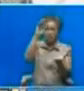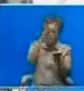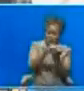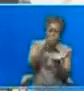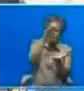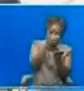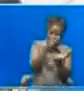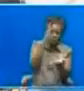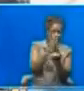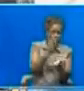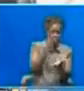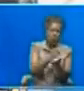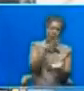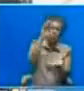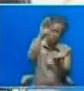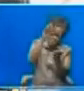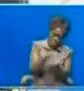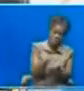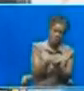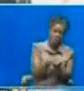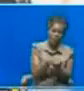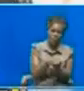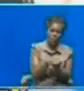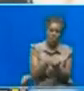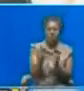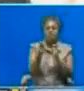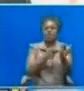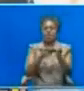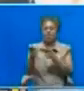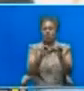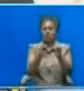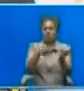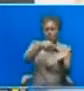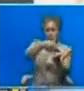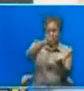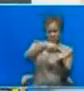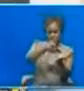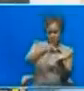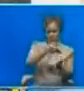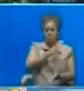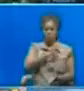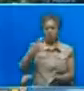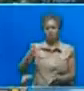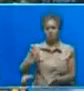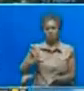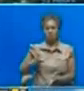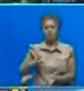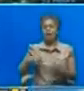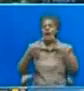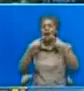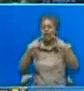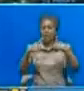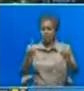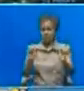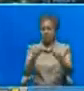prices ever in the regulation of prices by the Commission. It is an announcement that